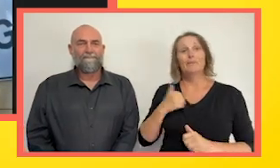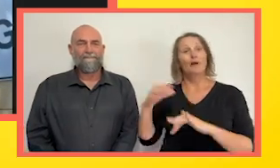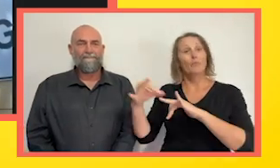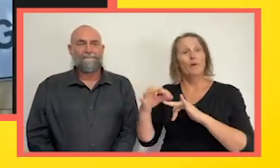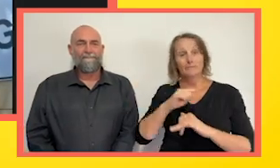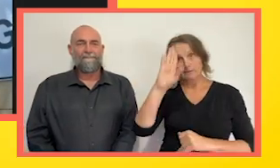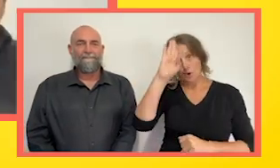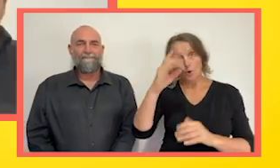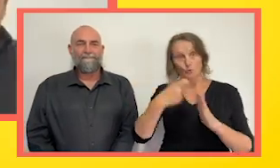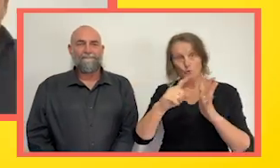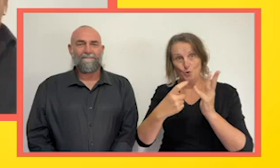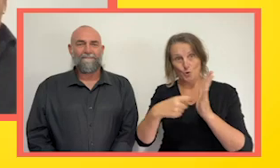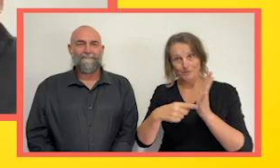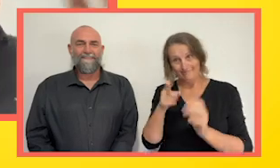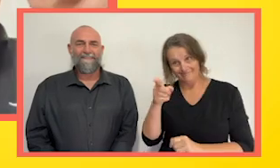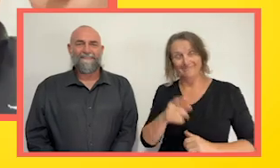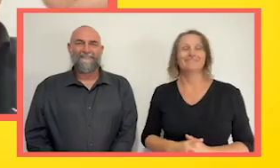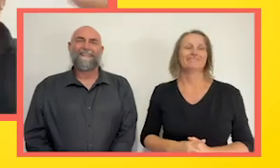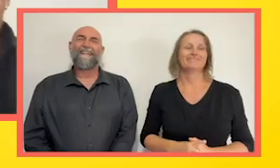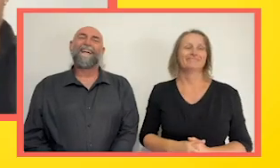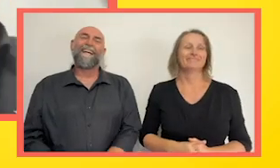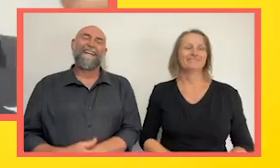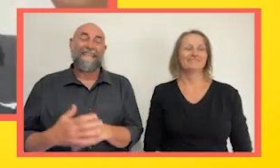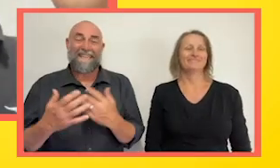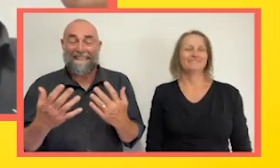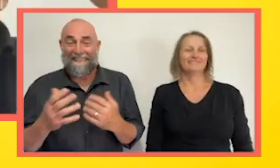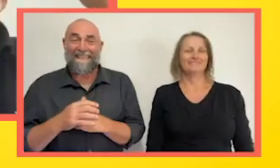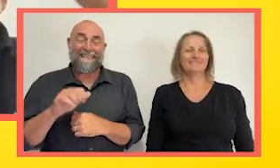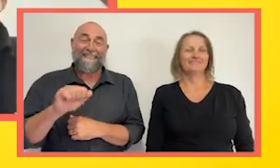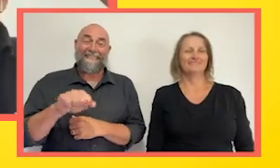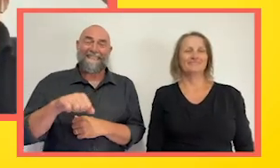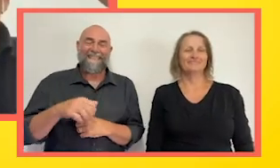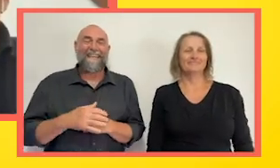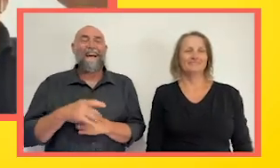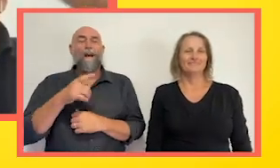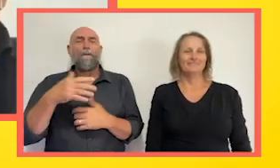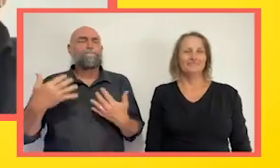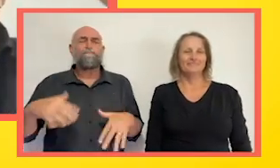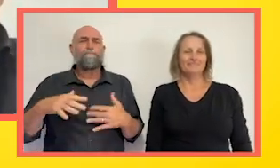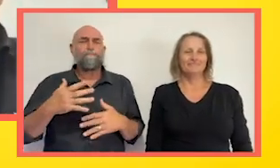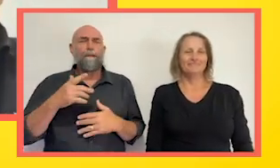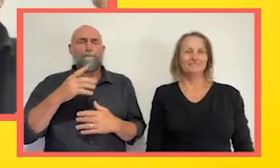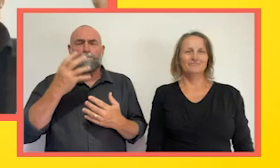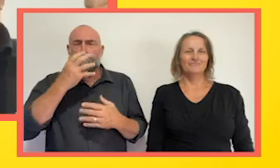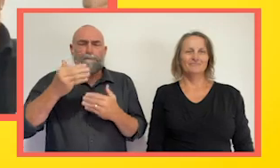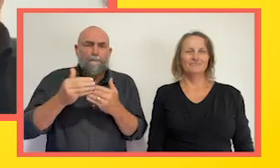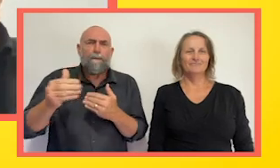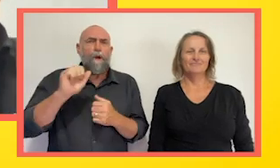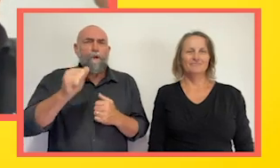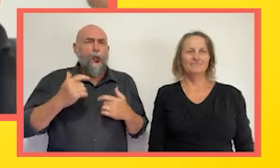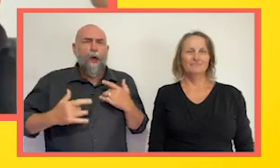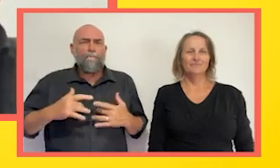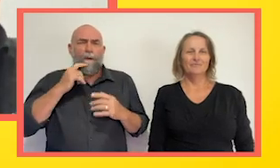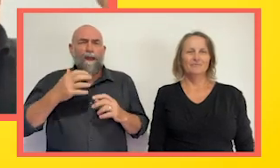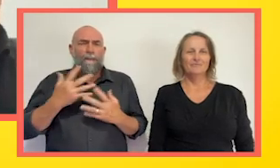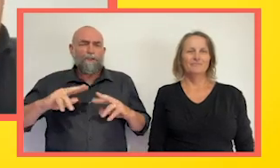Kurt, by the way. So, mate, my old man, it's such a period of time. Whenever life changes, the